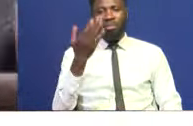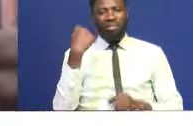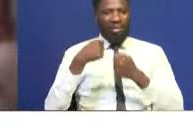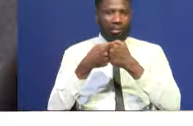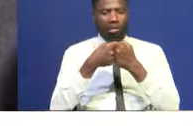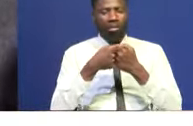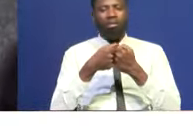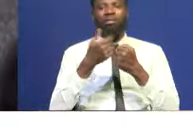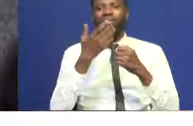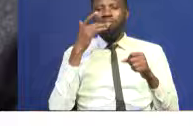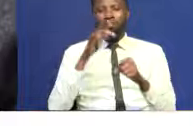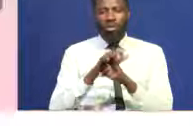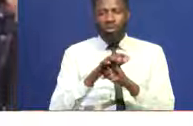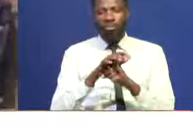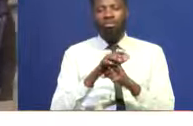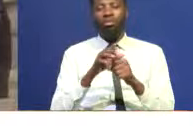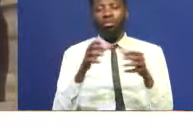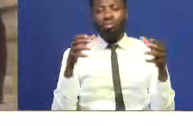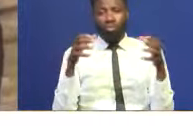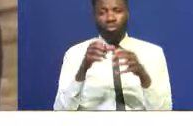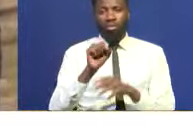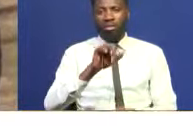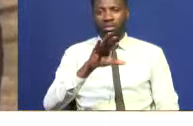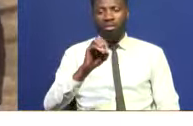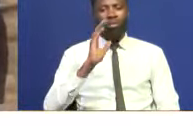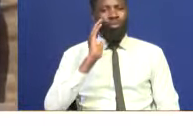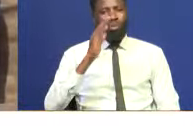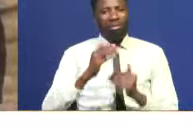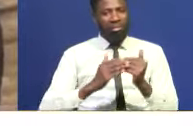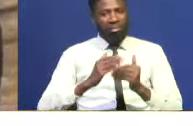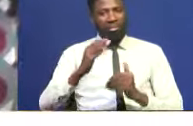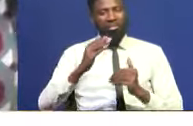of restored stability within their organization.